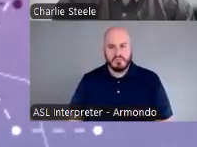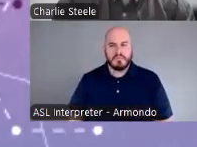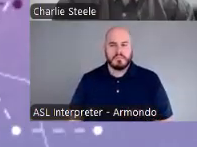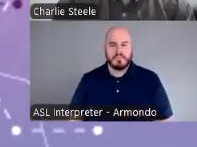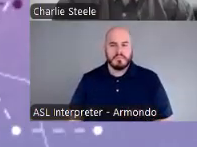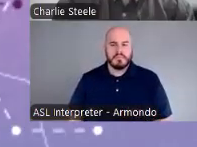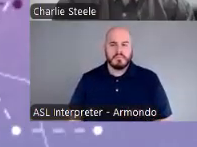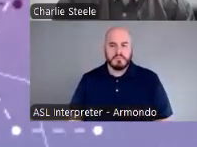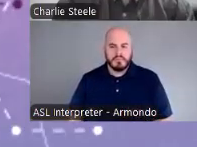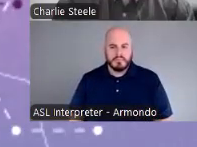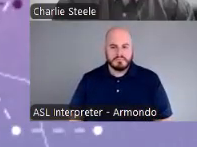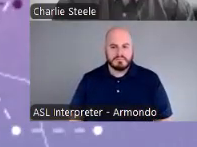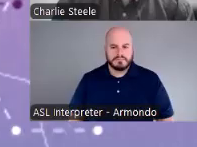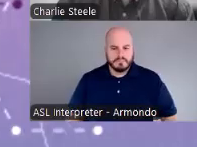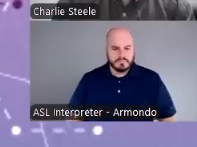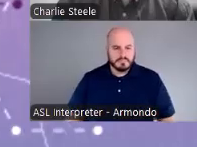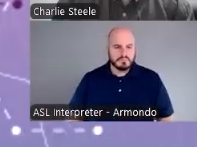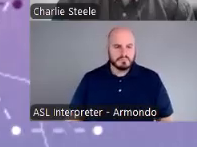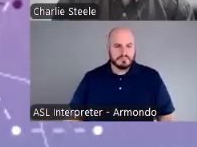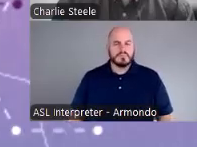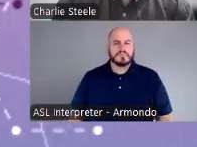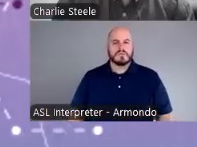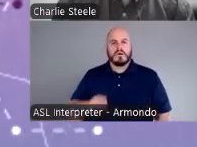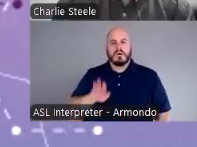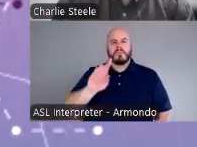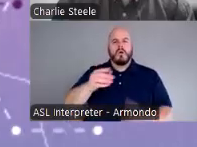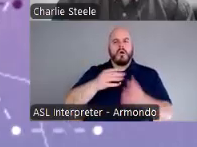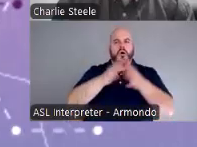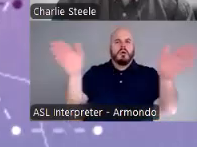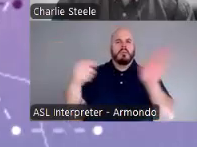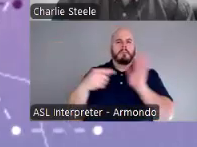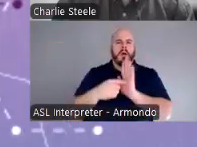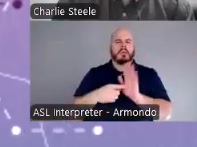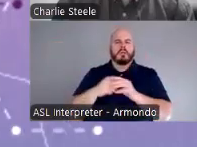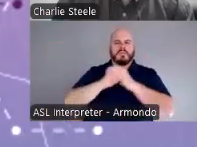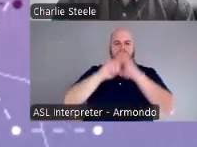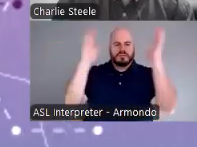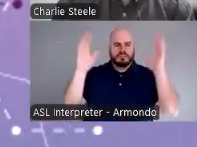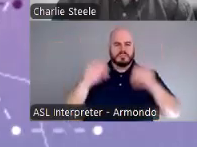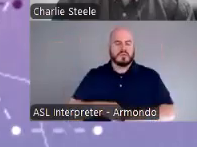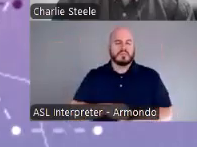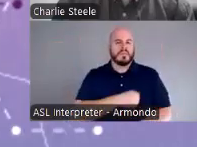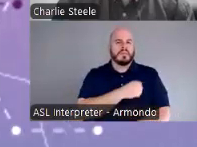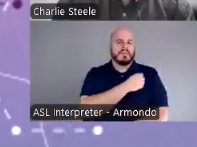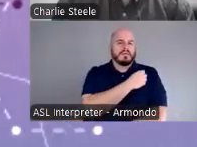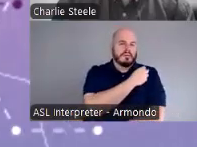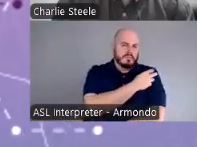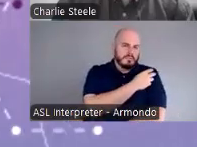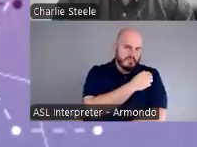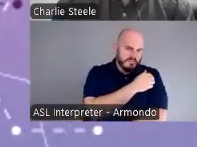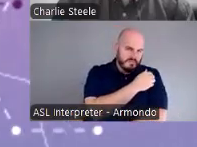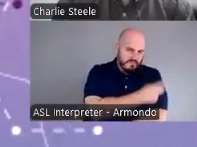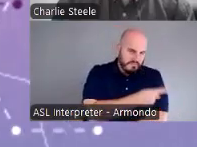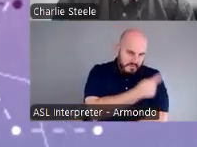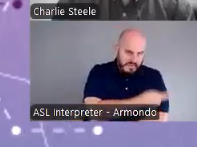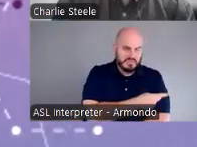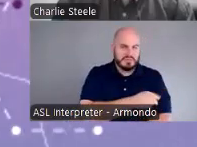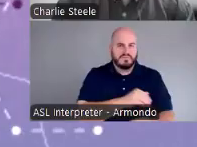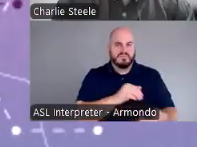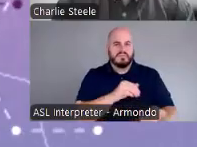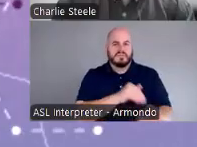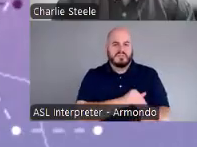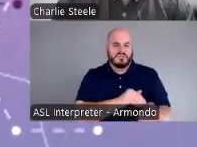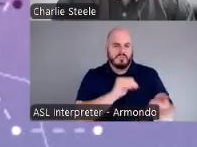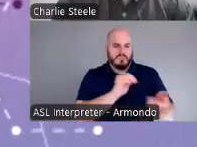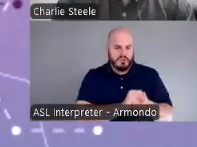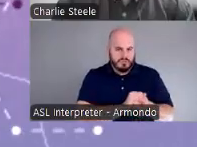So this is our broad model and our vision. So there's a physician-patient partnership. The physician or the healthcare